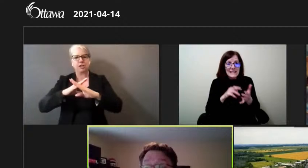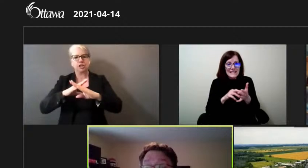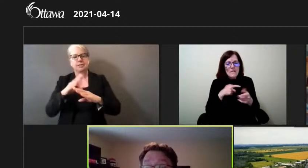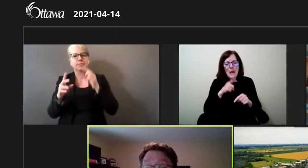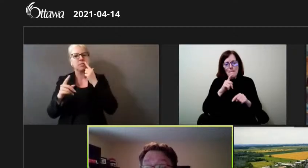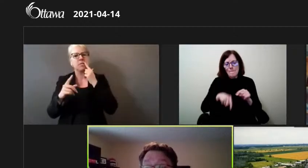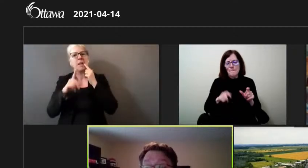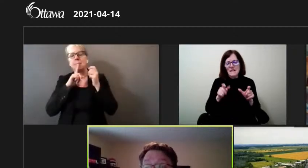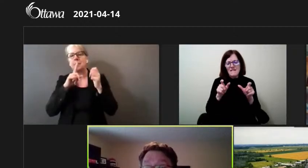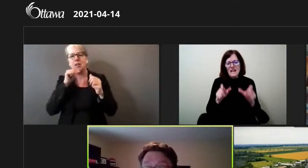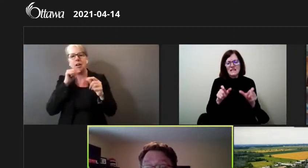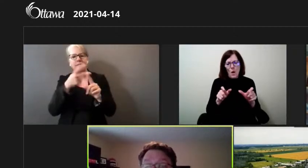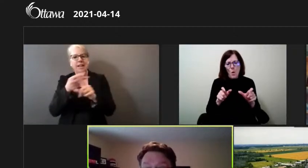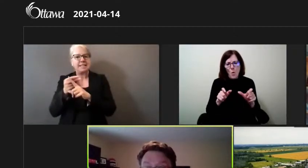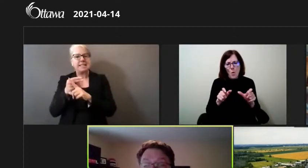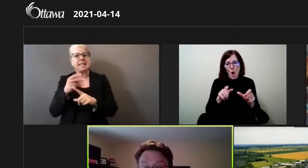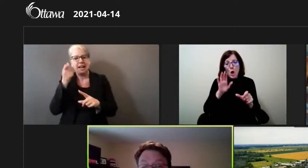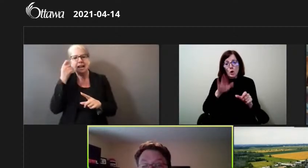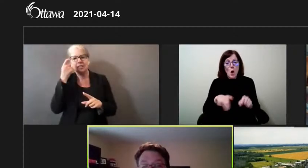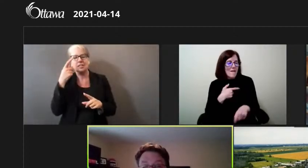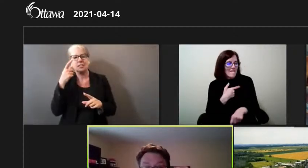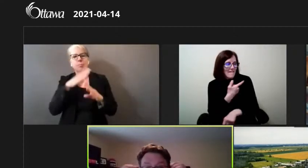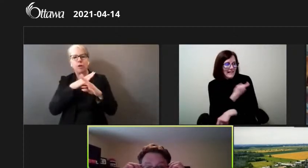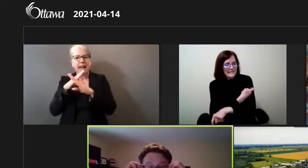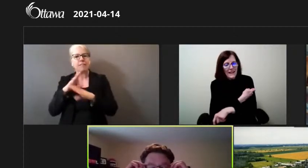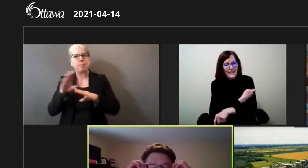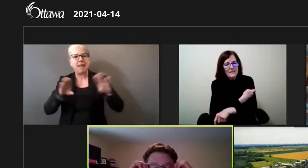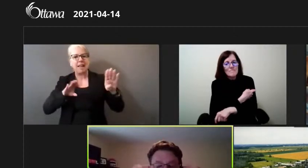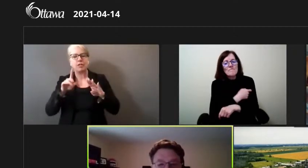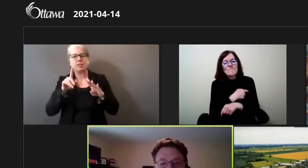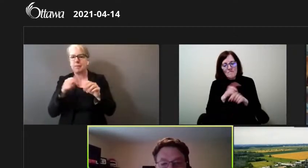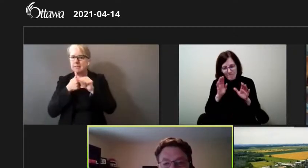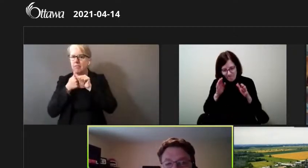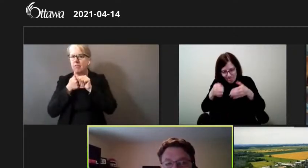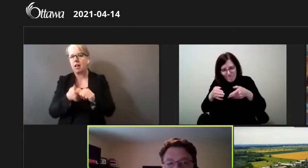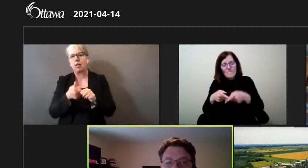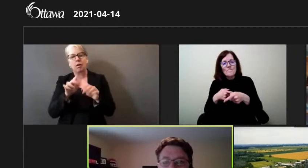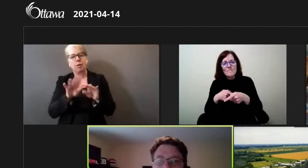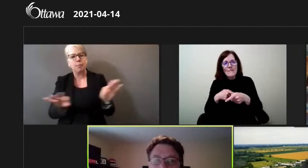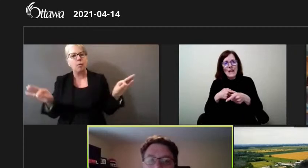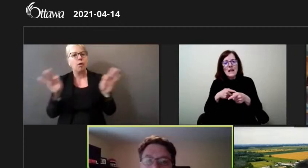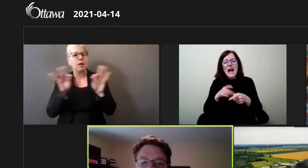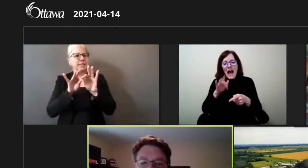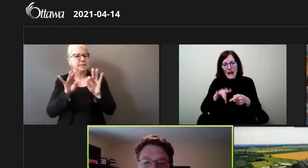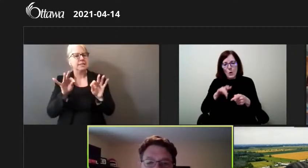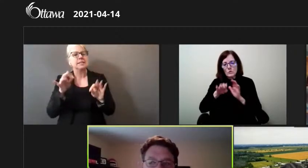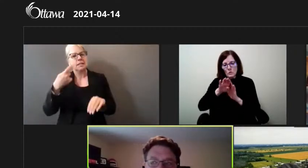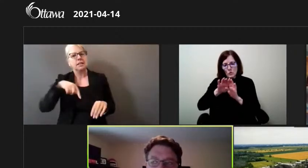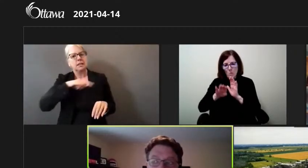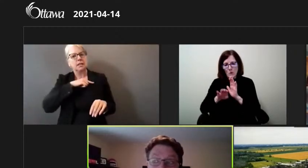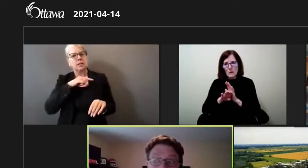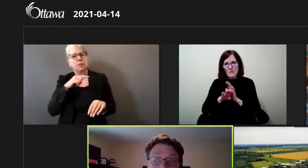vaccine. I mean, in terms of those preventive behaviors are absolutely critical. And I think we all have